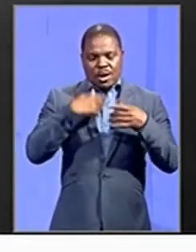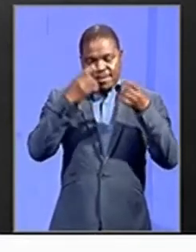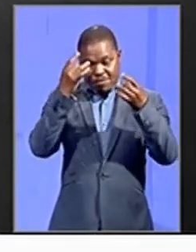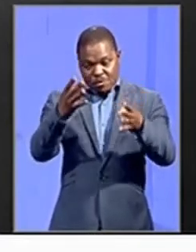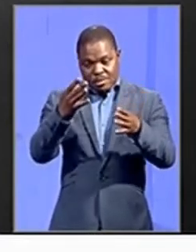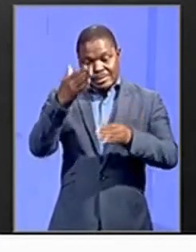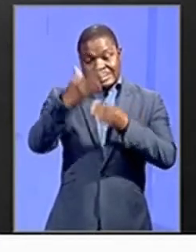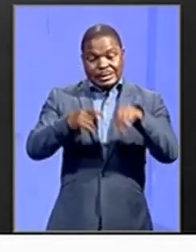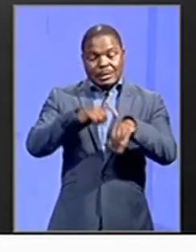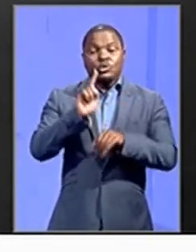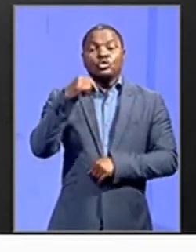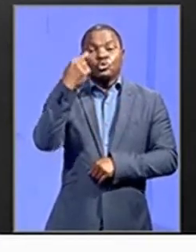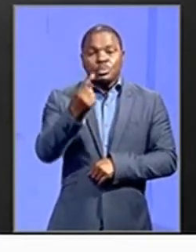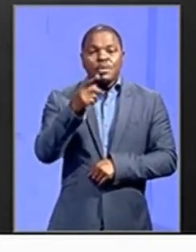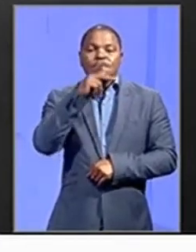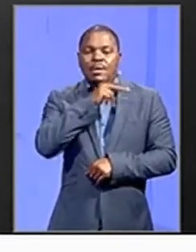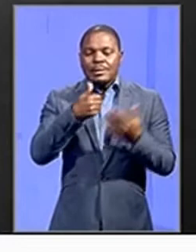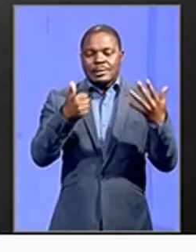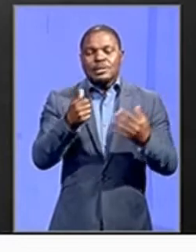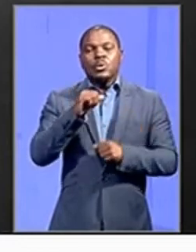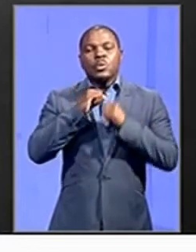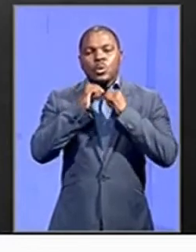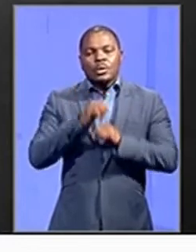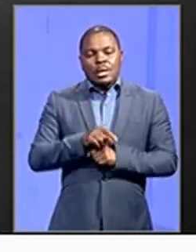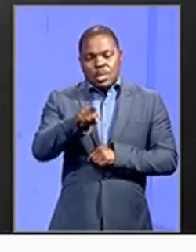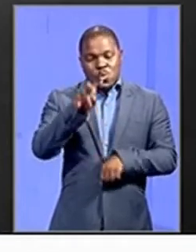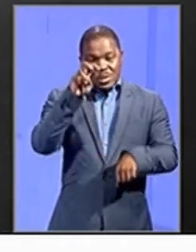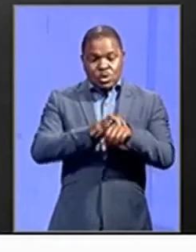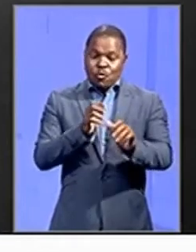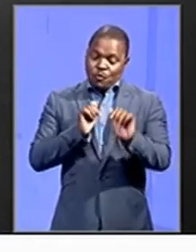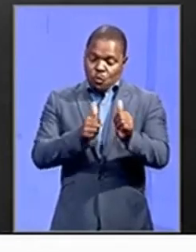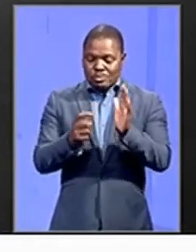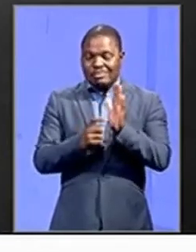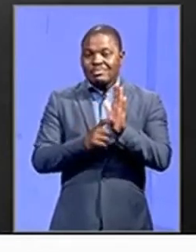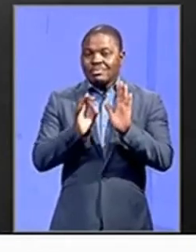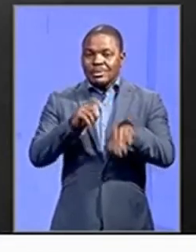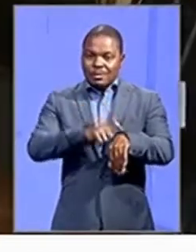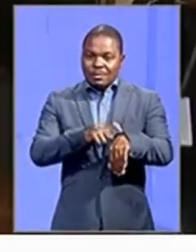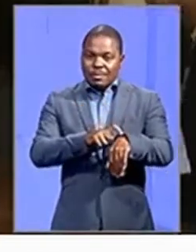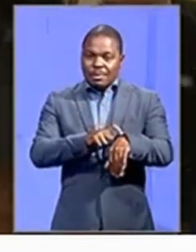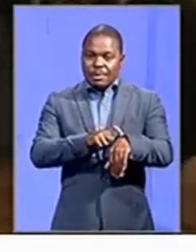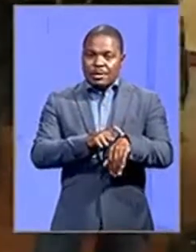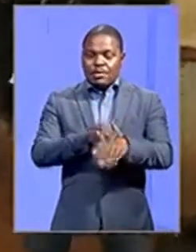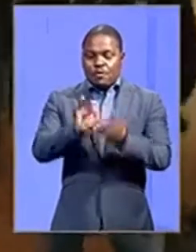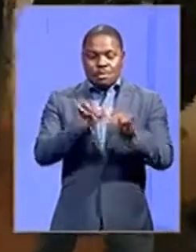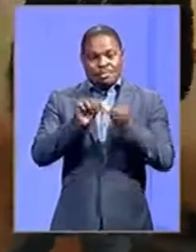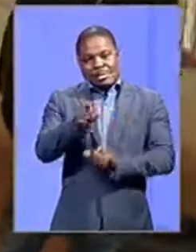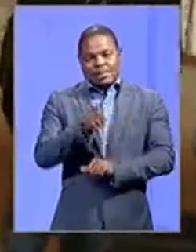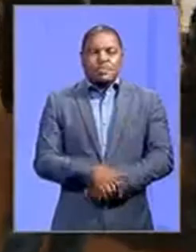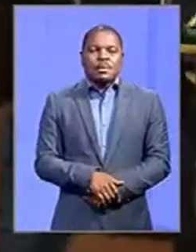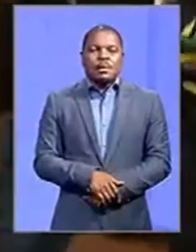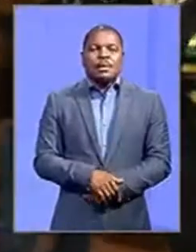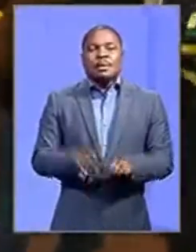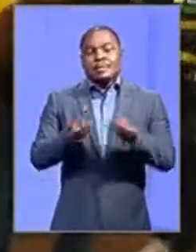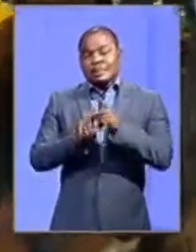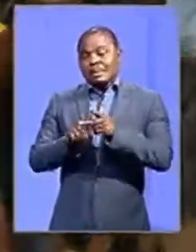of tomorrow, Friday the 6th of August, to agree to stick to their prescribed time frame for the holding of the elections. Khabagare nako e